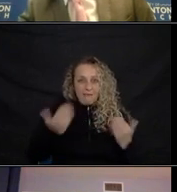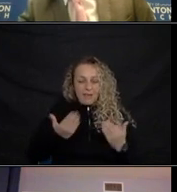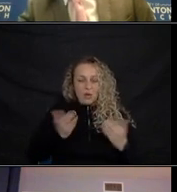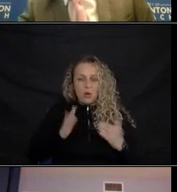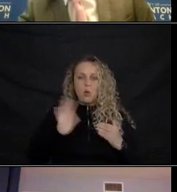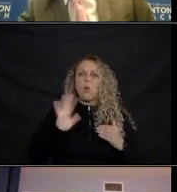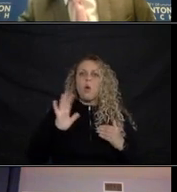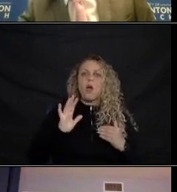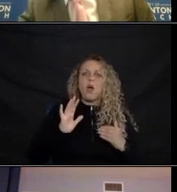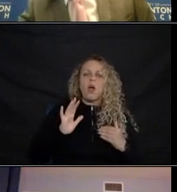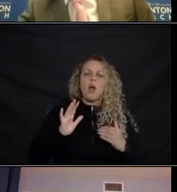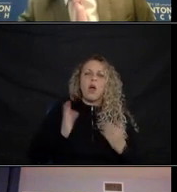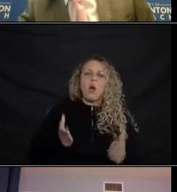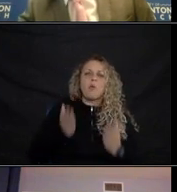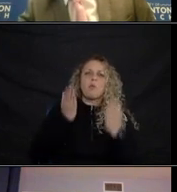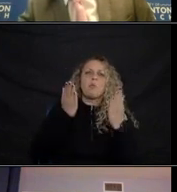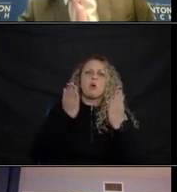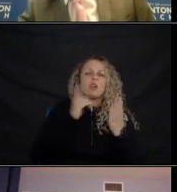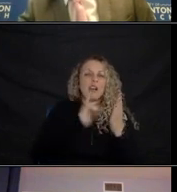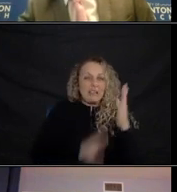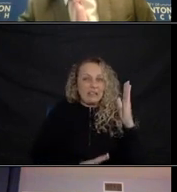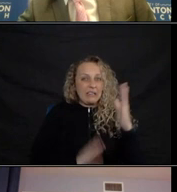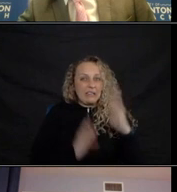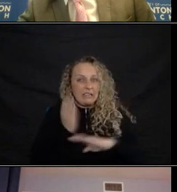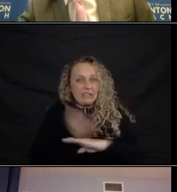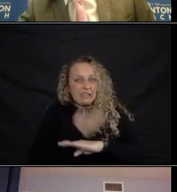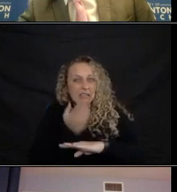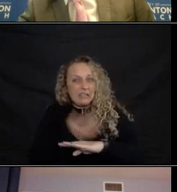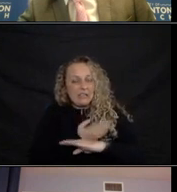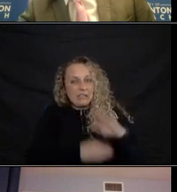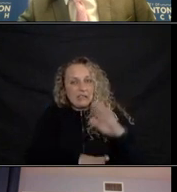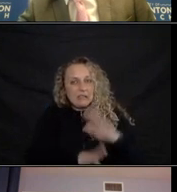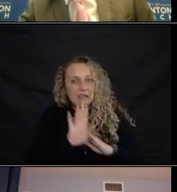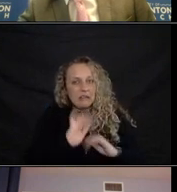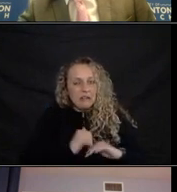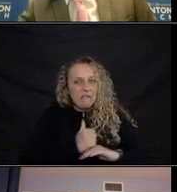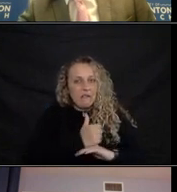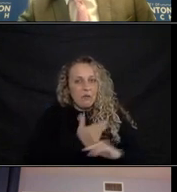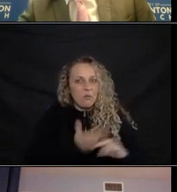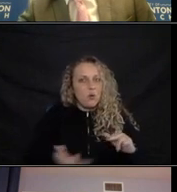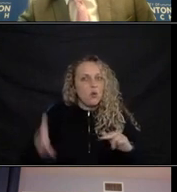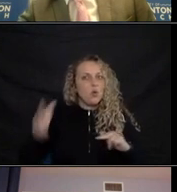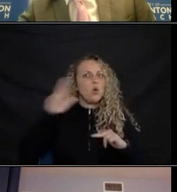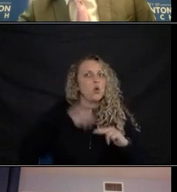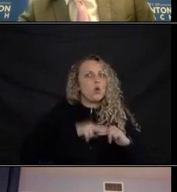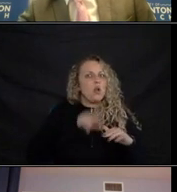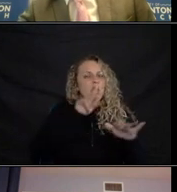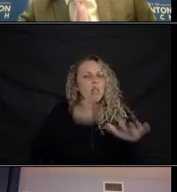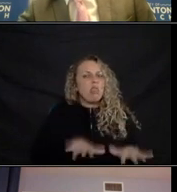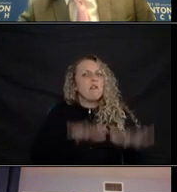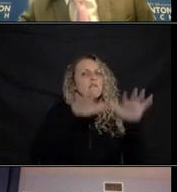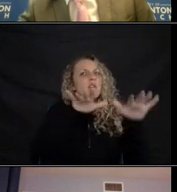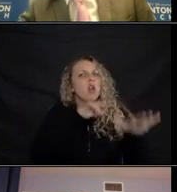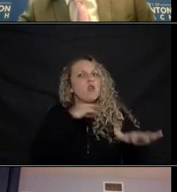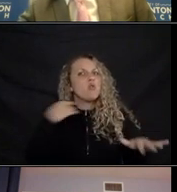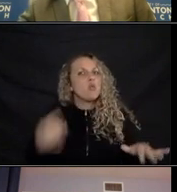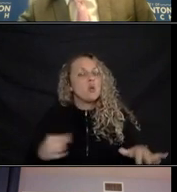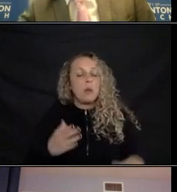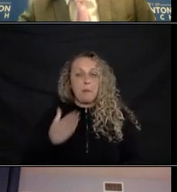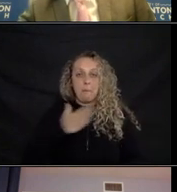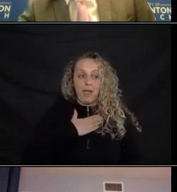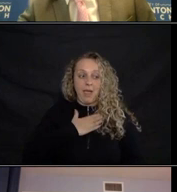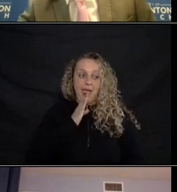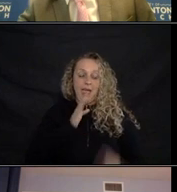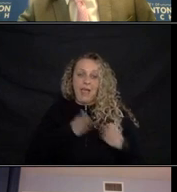a proposal, a development proposal, that greatly increases the flooding risk of my and my